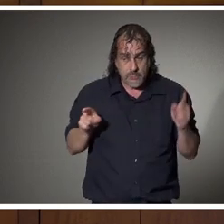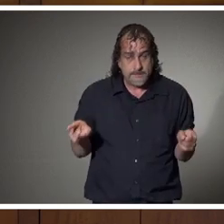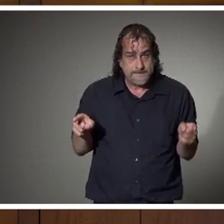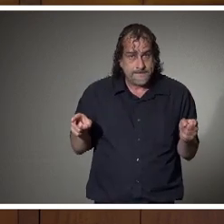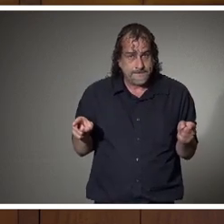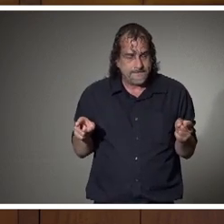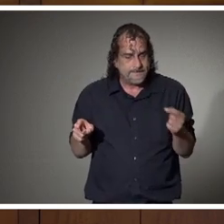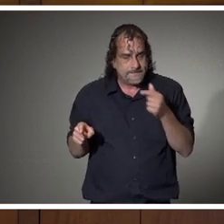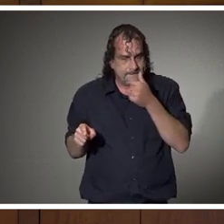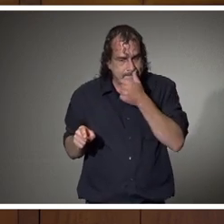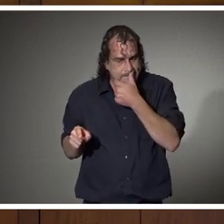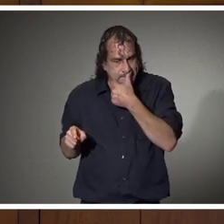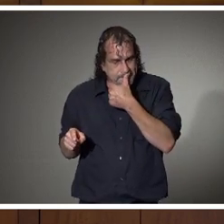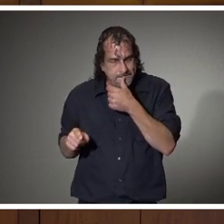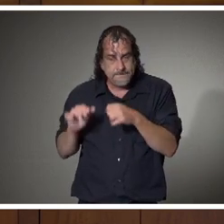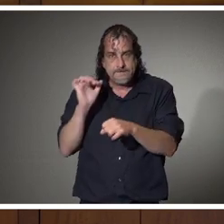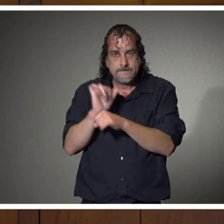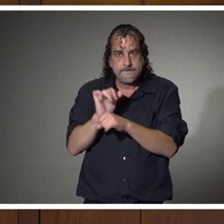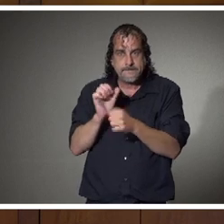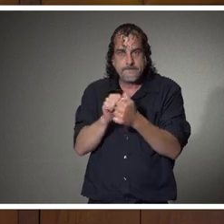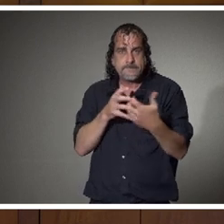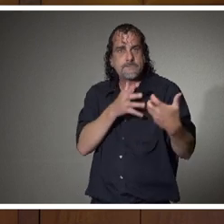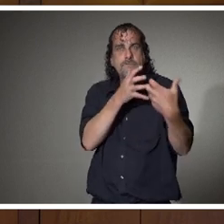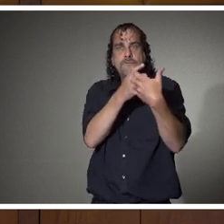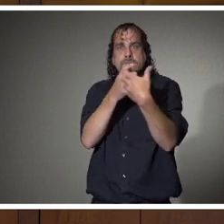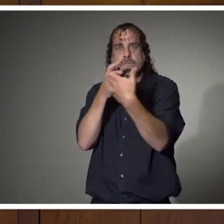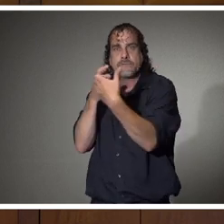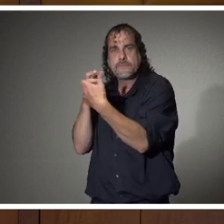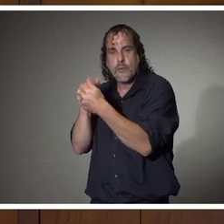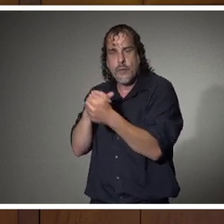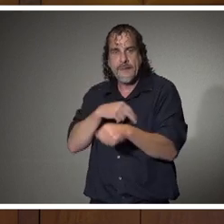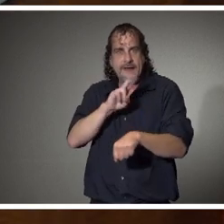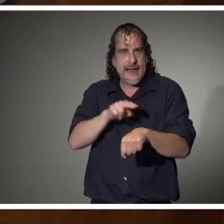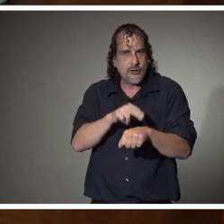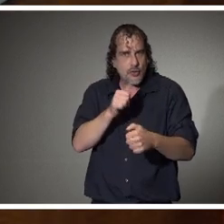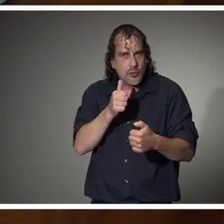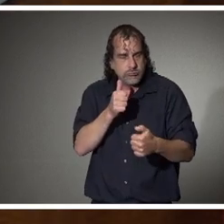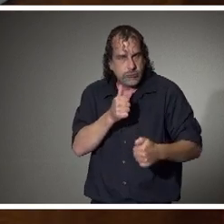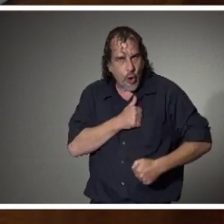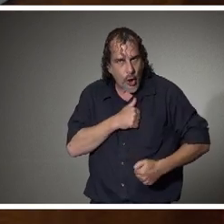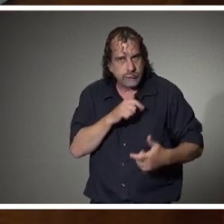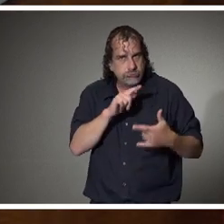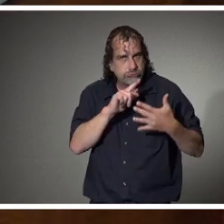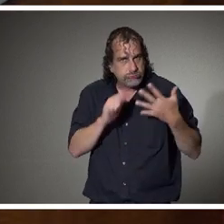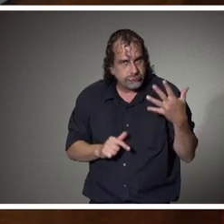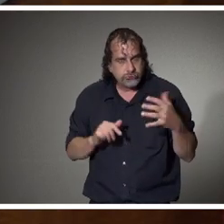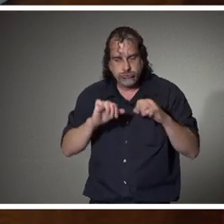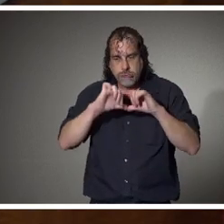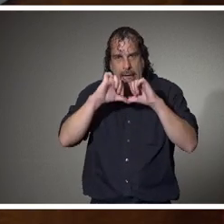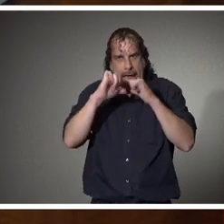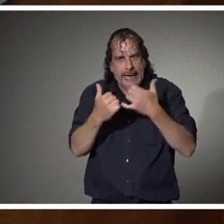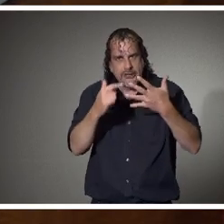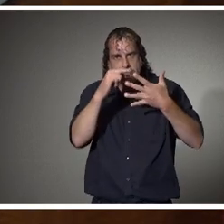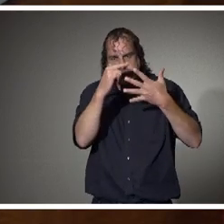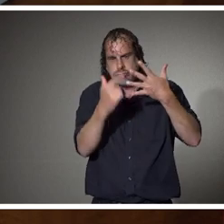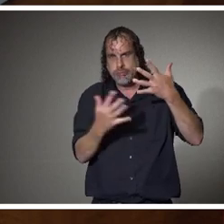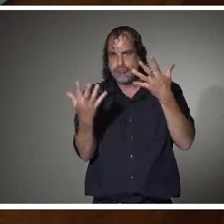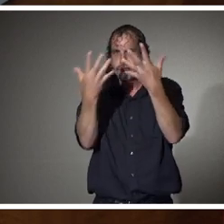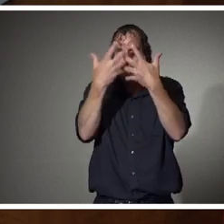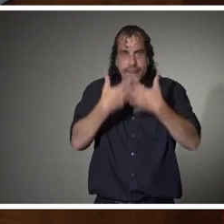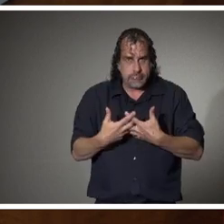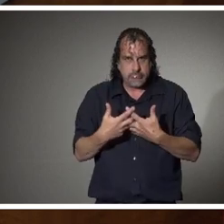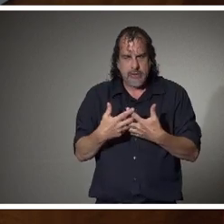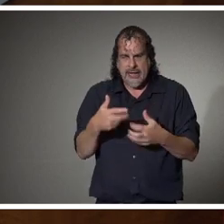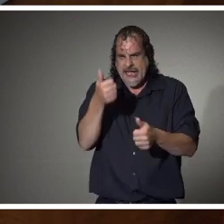our partner agencies, particularly the Mississippi National Guard and others. Every single